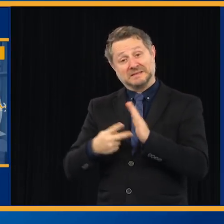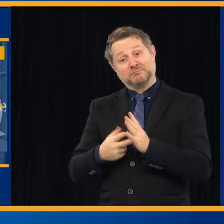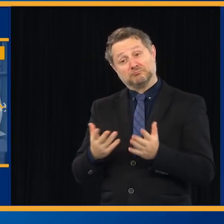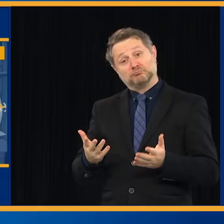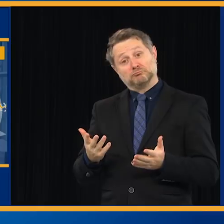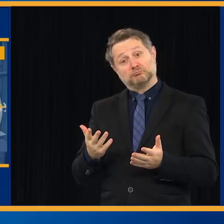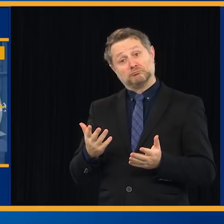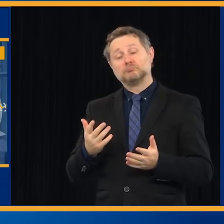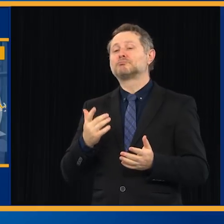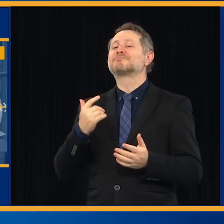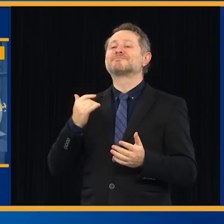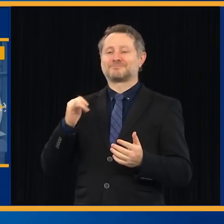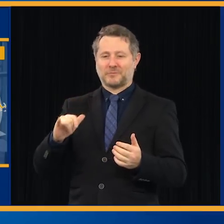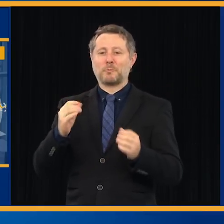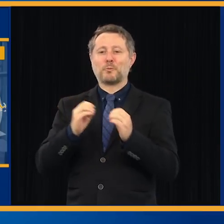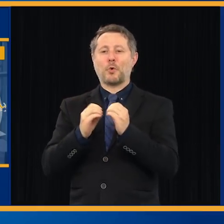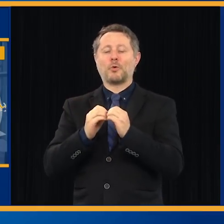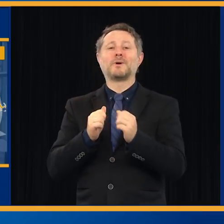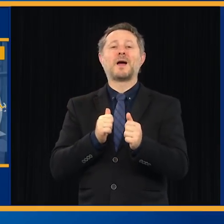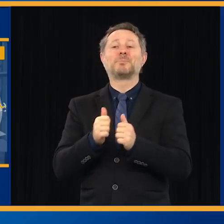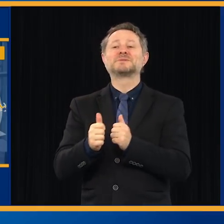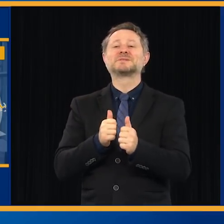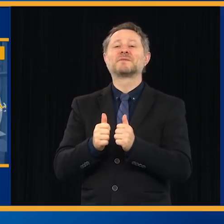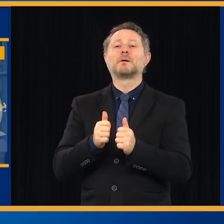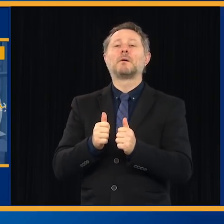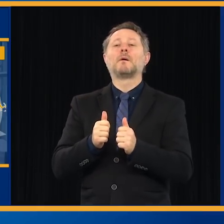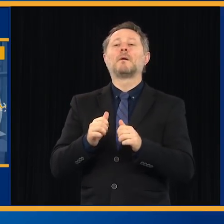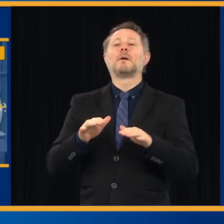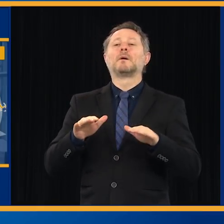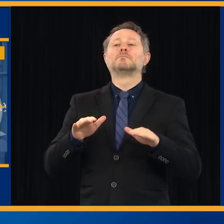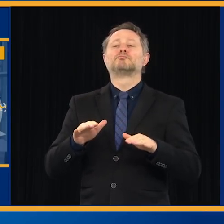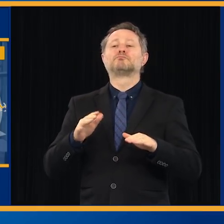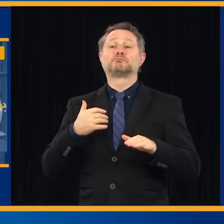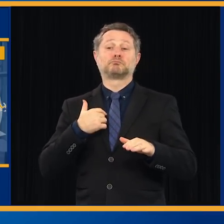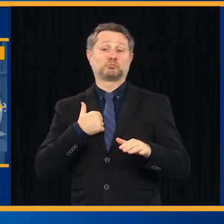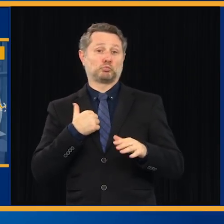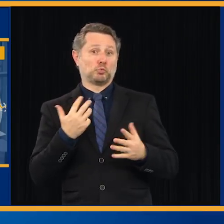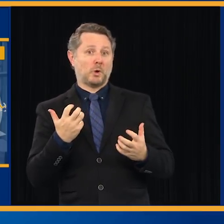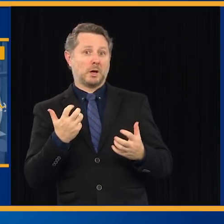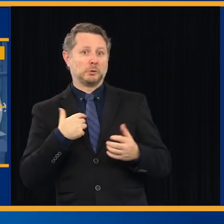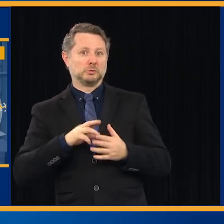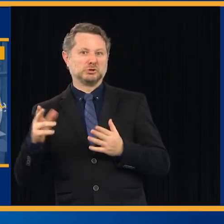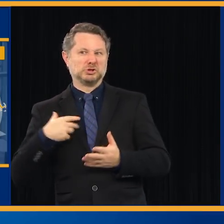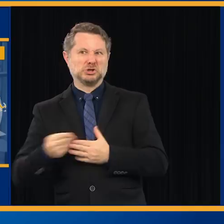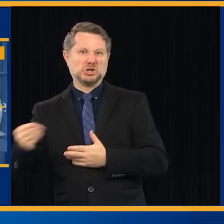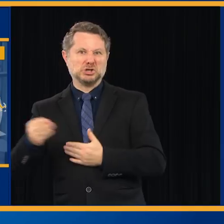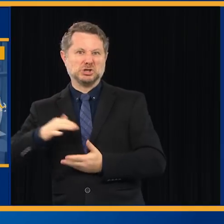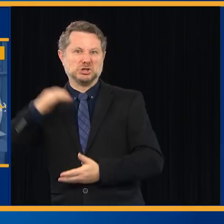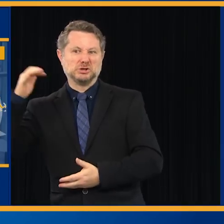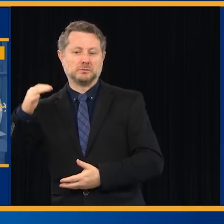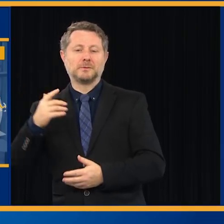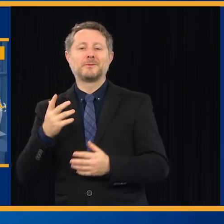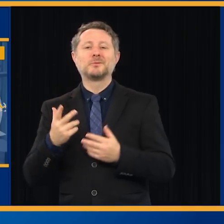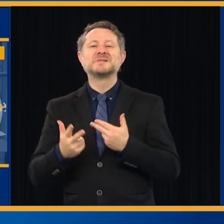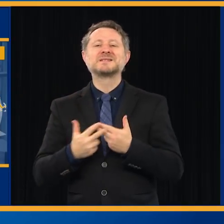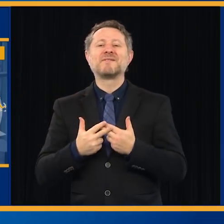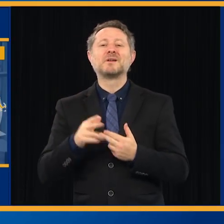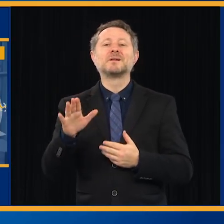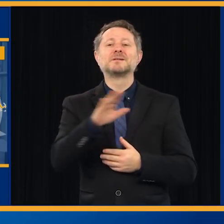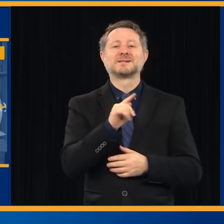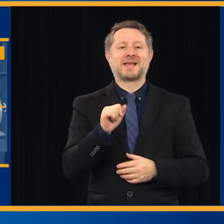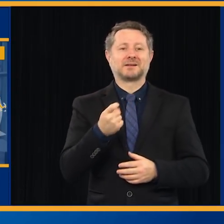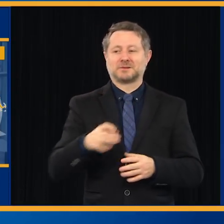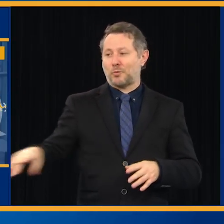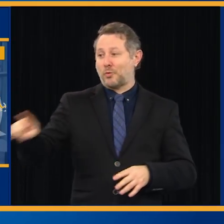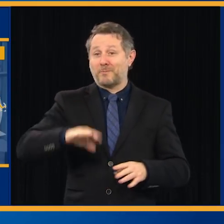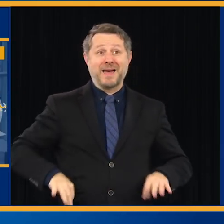make us more competitive in the international marketplace. And I believe it will save taxpayers money. I